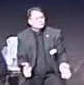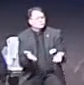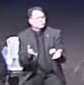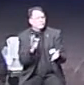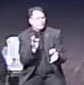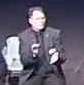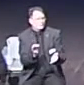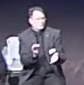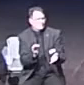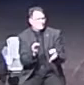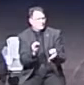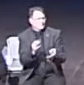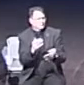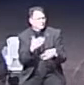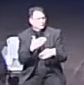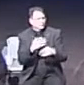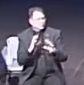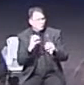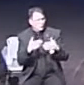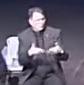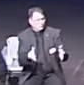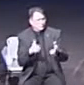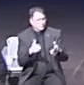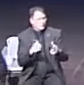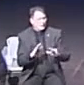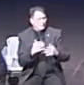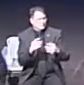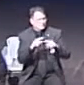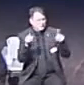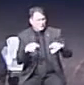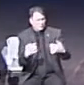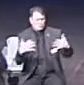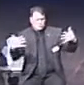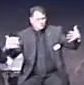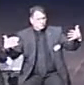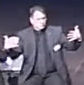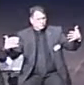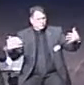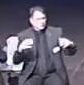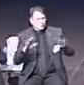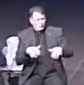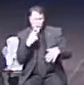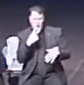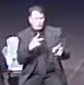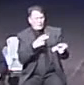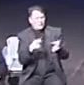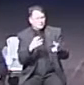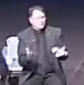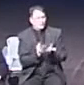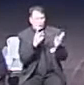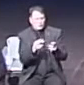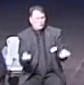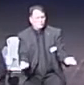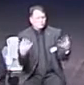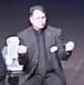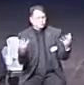The studio had two live screens in the room, so audiences could see exactly what was being edited as we sent it out.